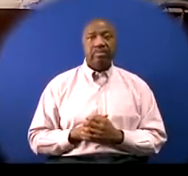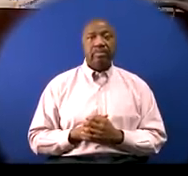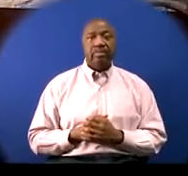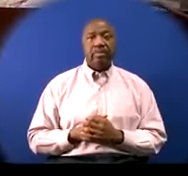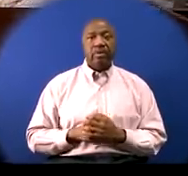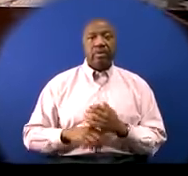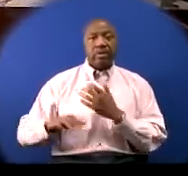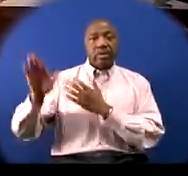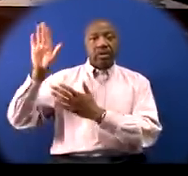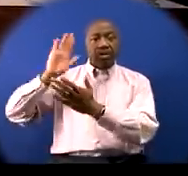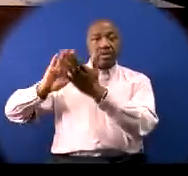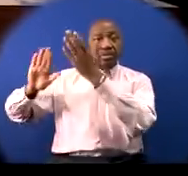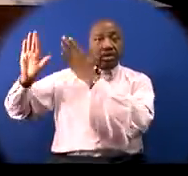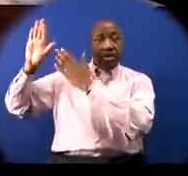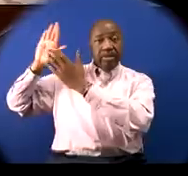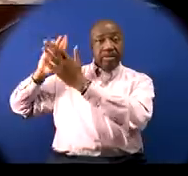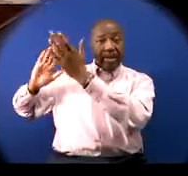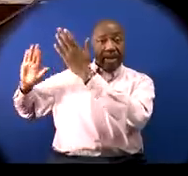on Calvary. Way